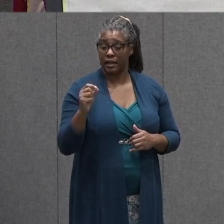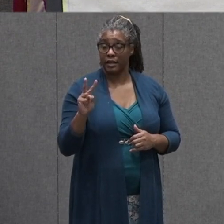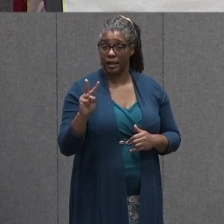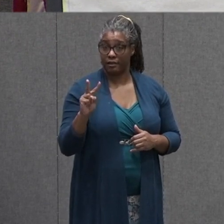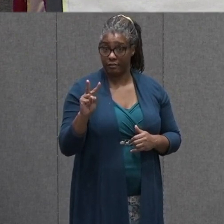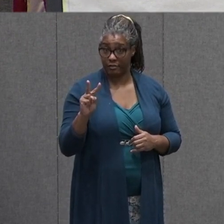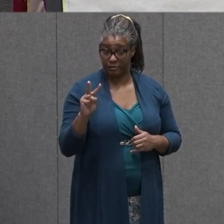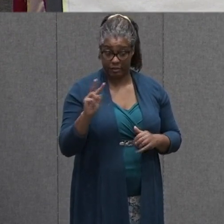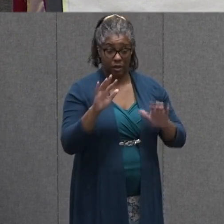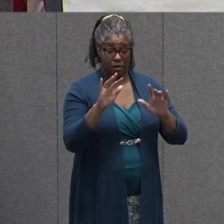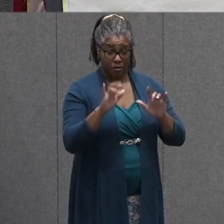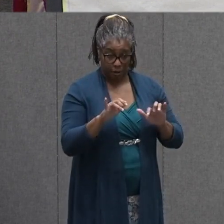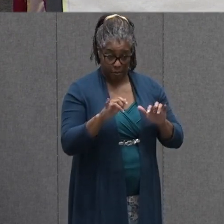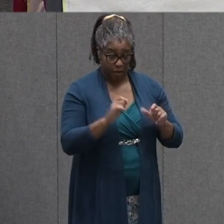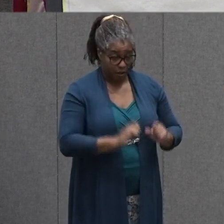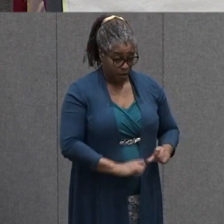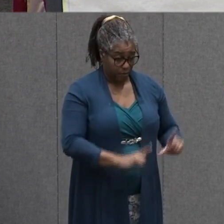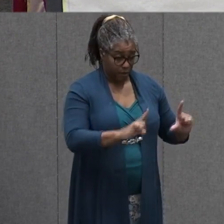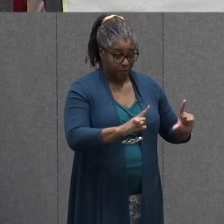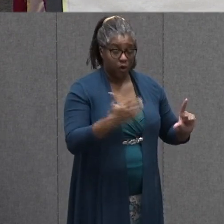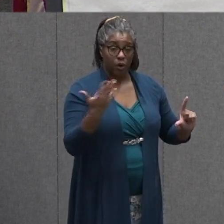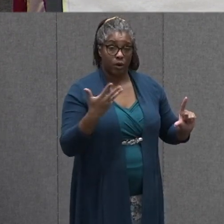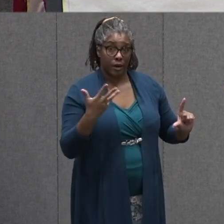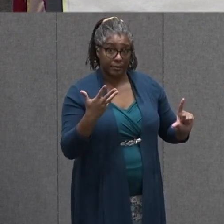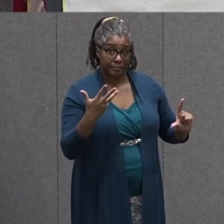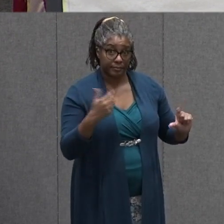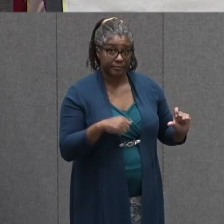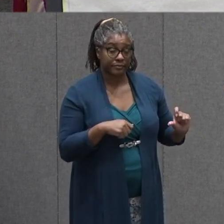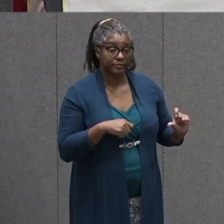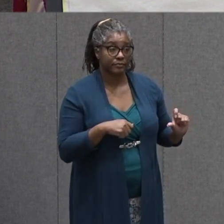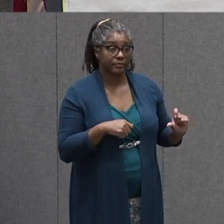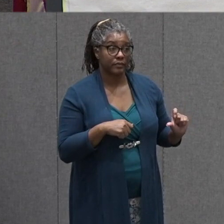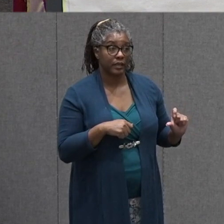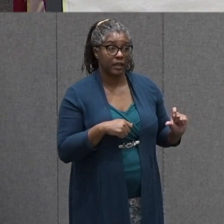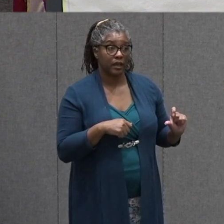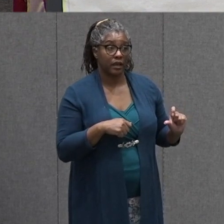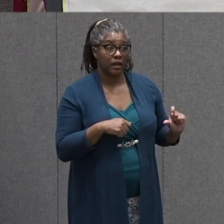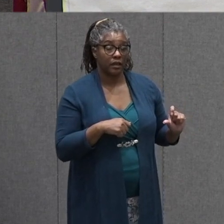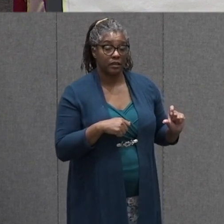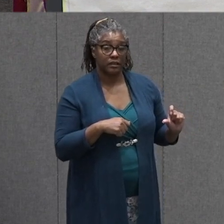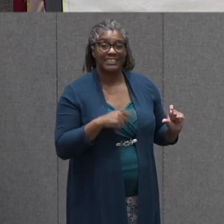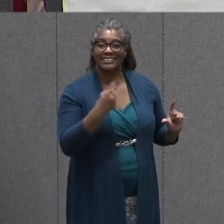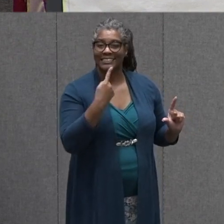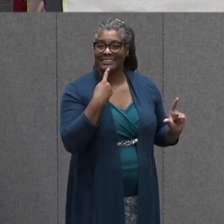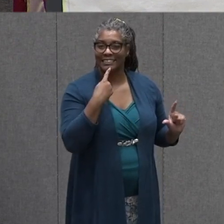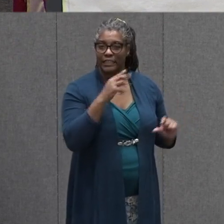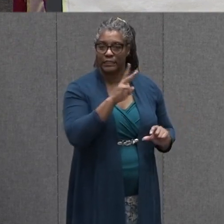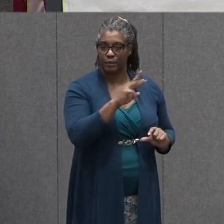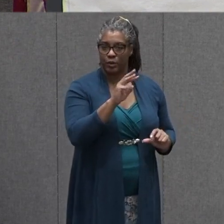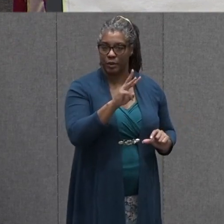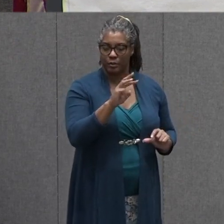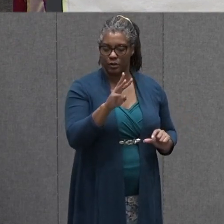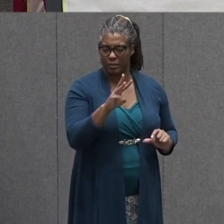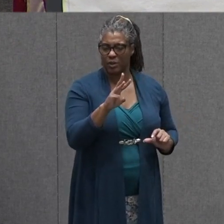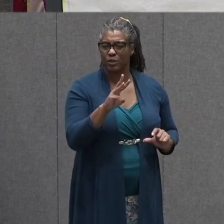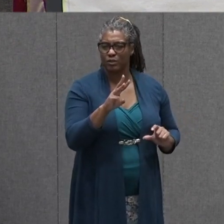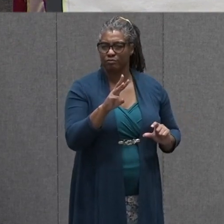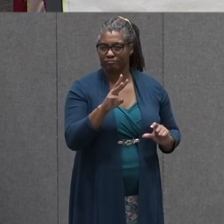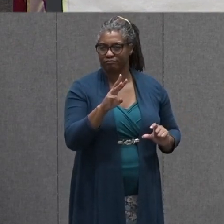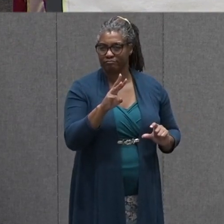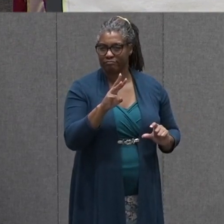flower, and they sail along with the bright leaves over the land and down to the ground.